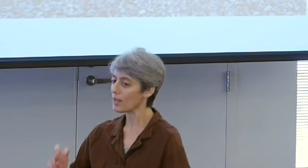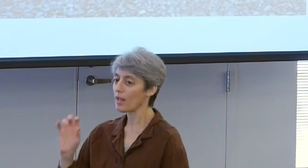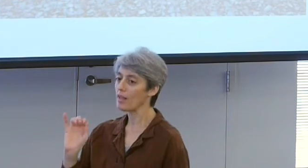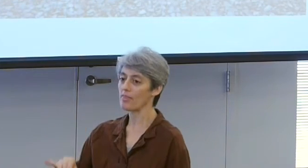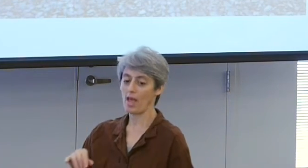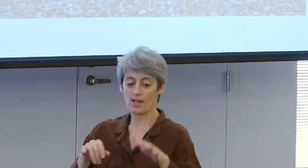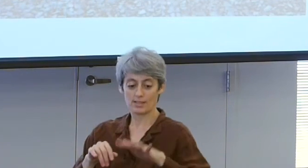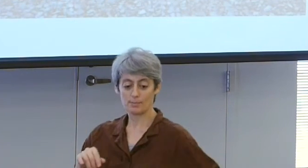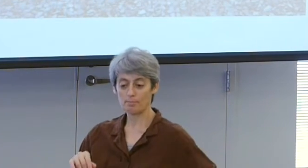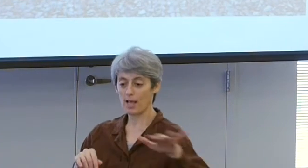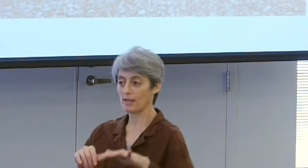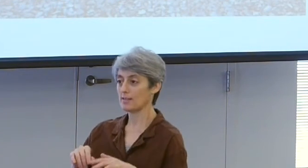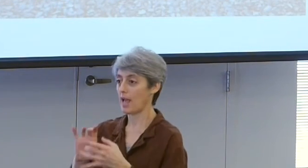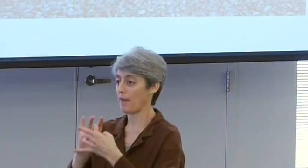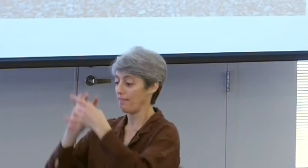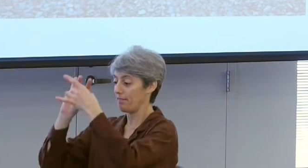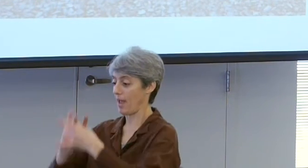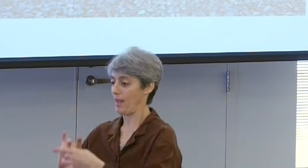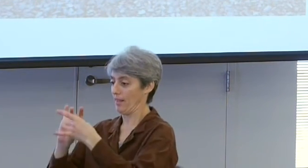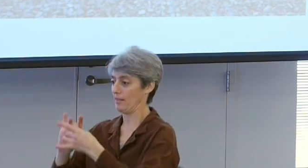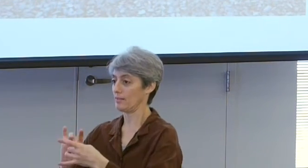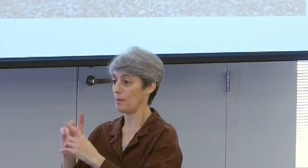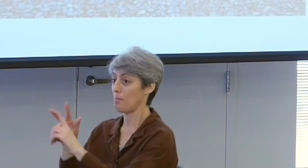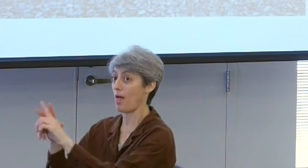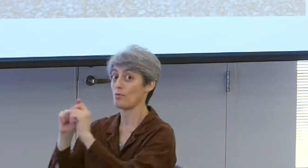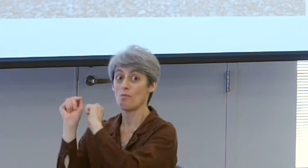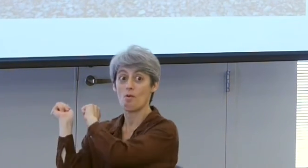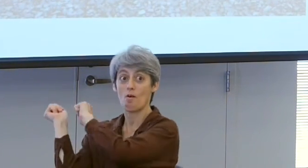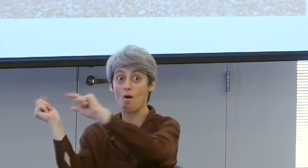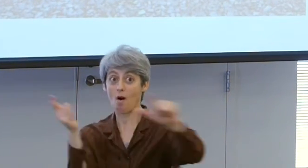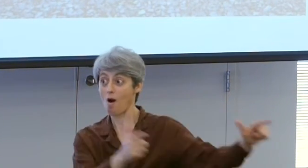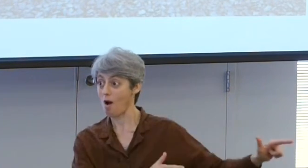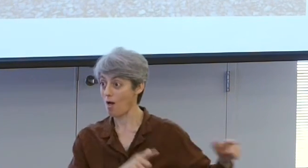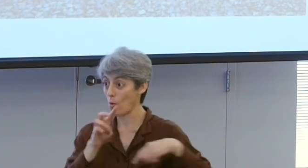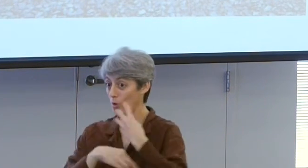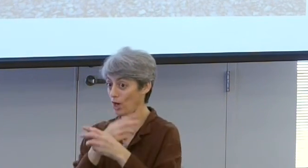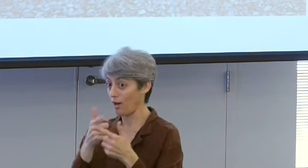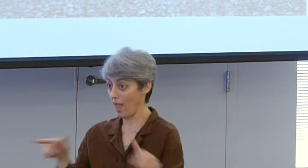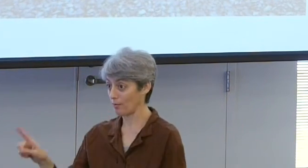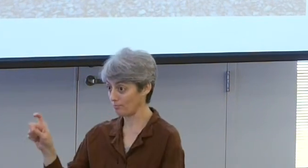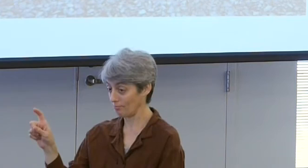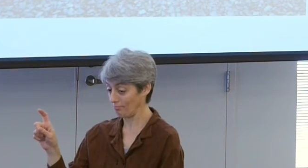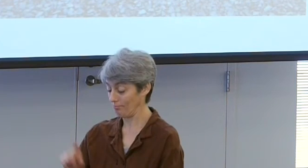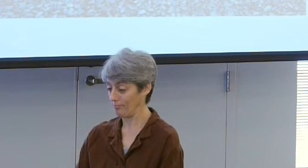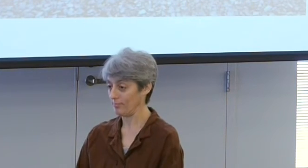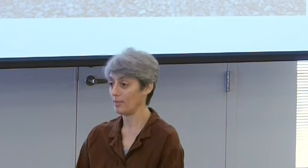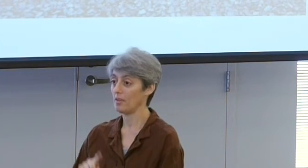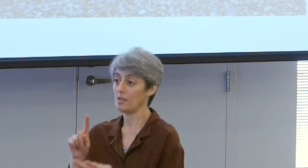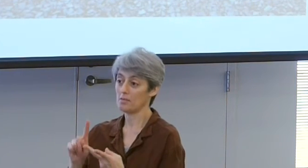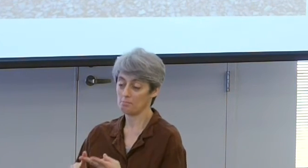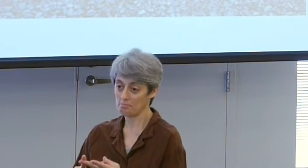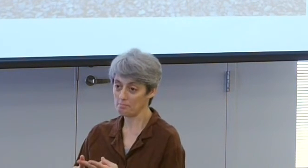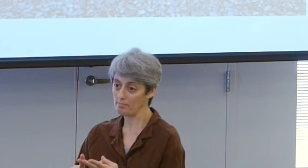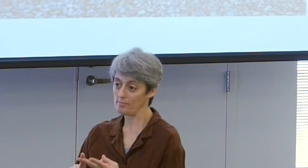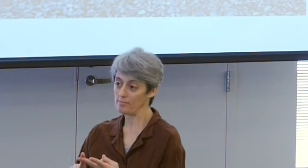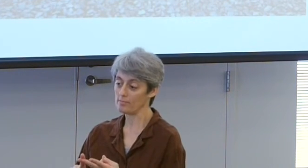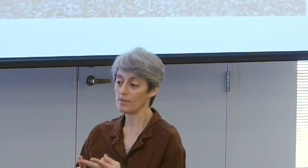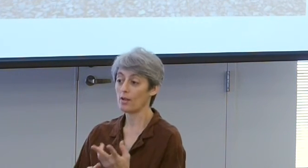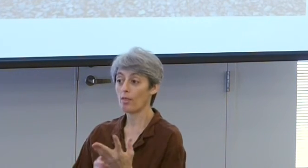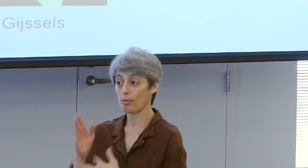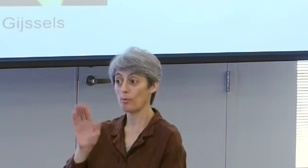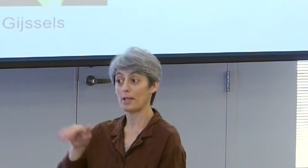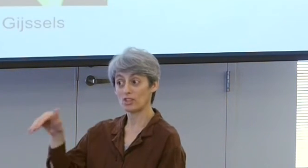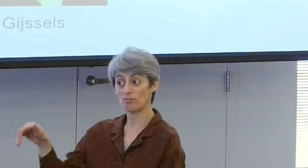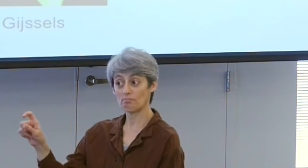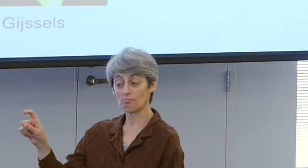the rest of the languages in the world also perhaps via pitch?